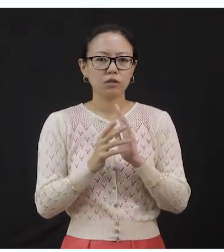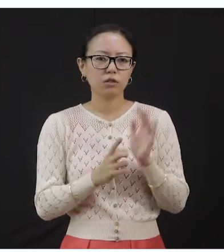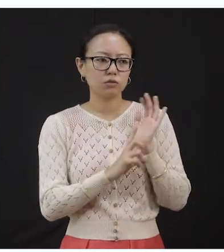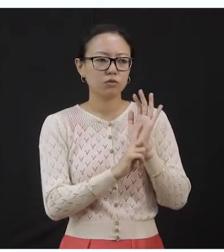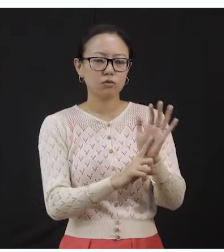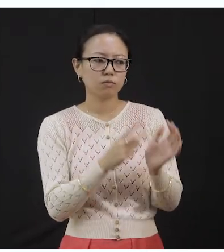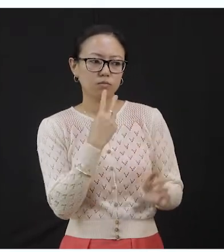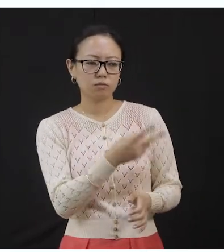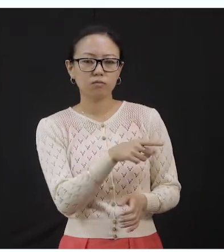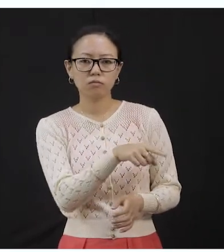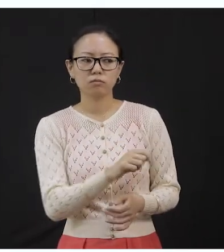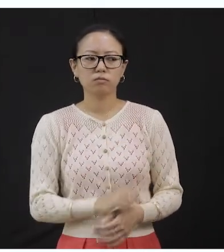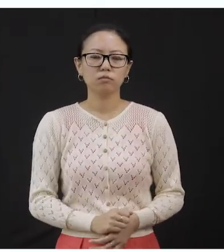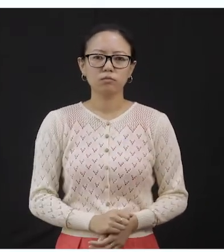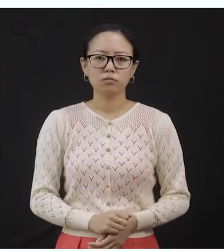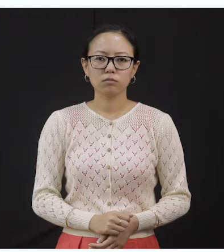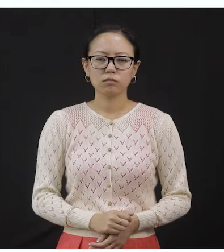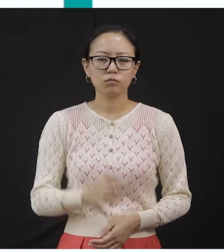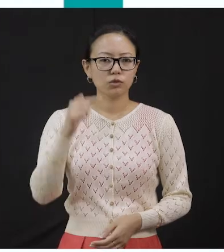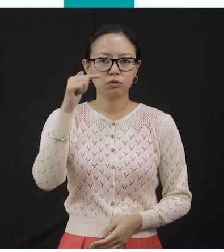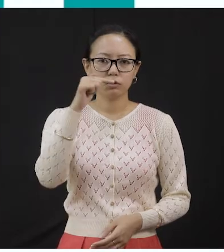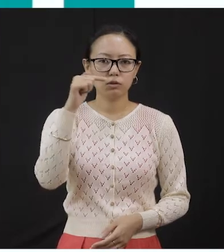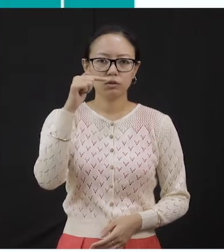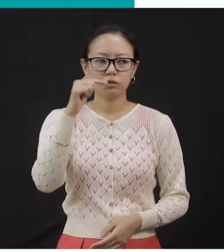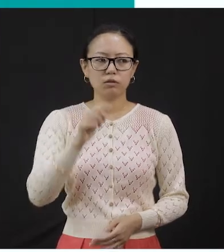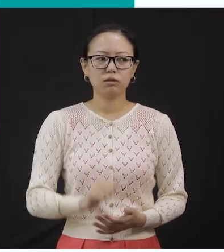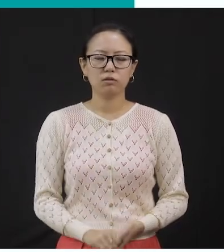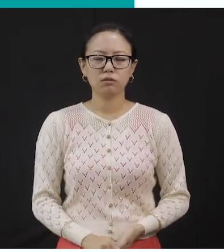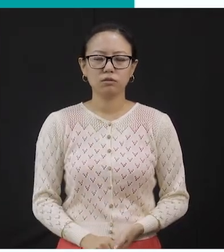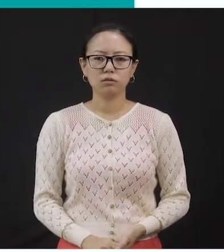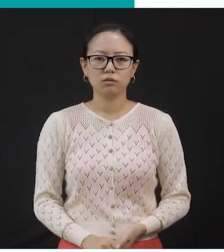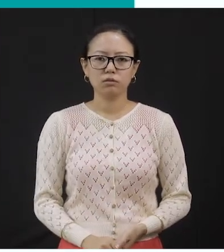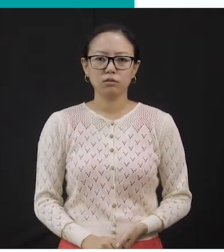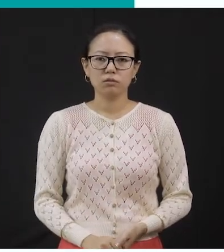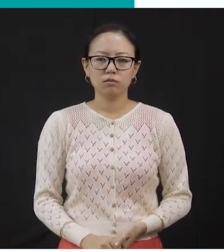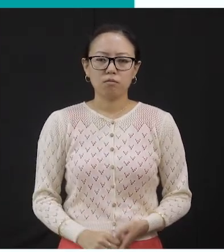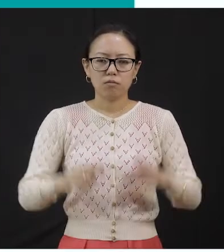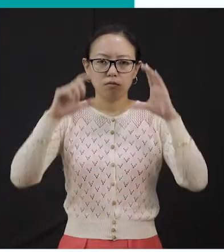to show subtraction. Okay, then look here.